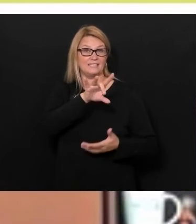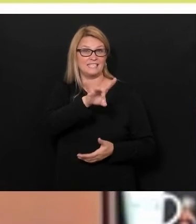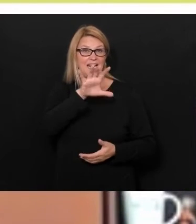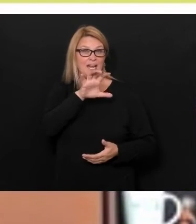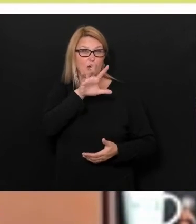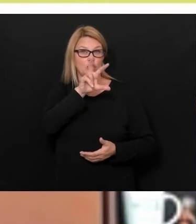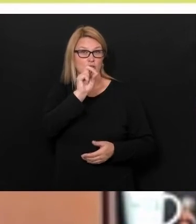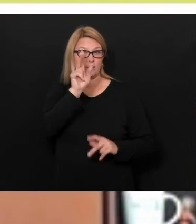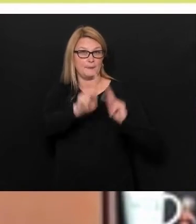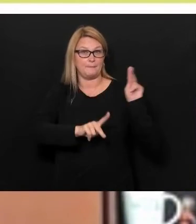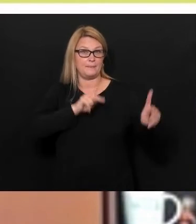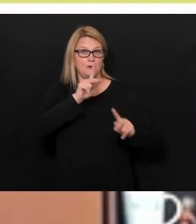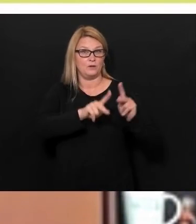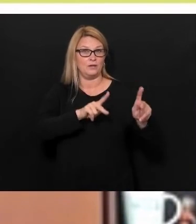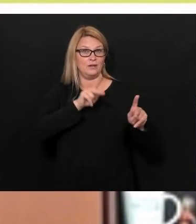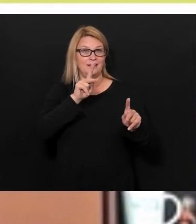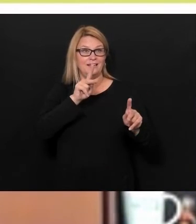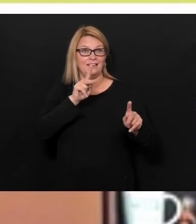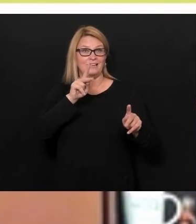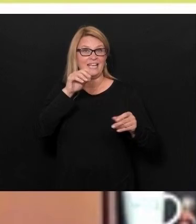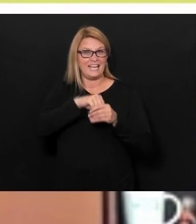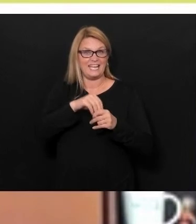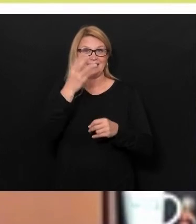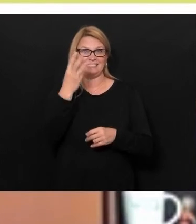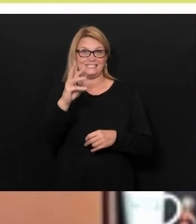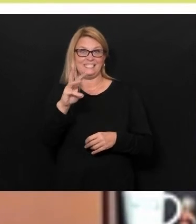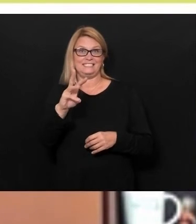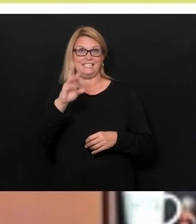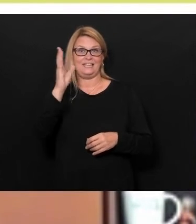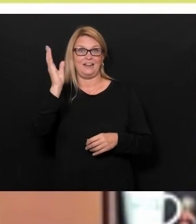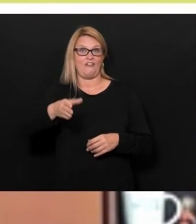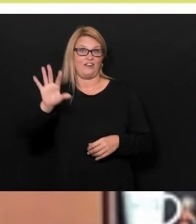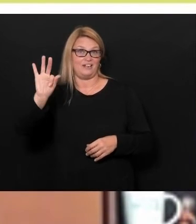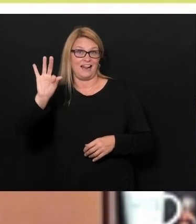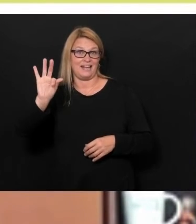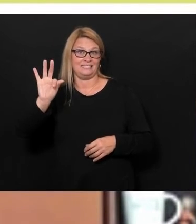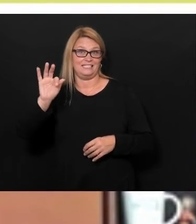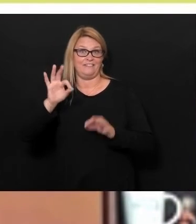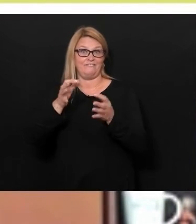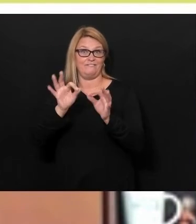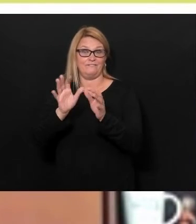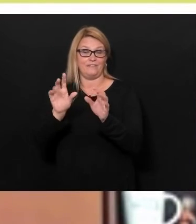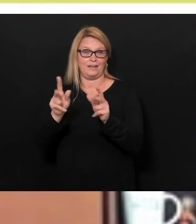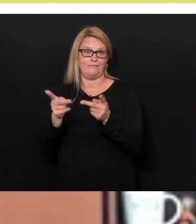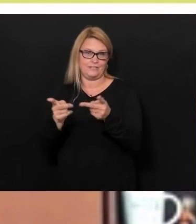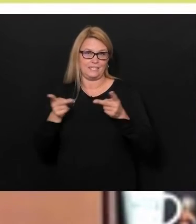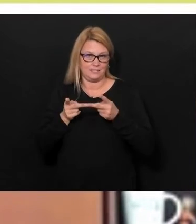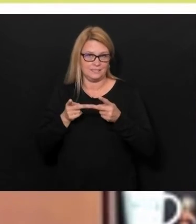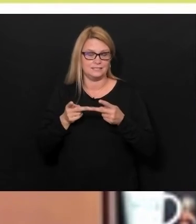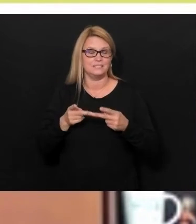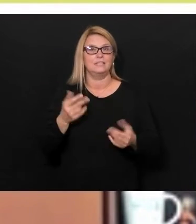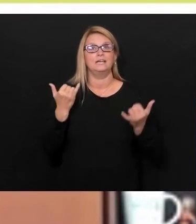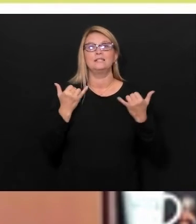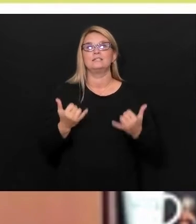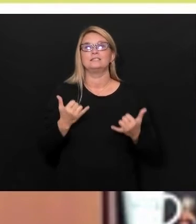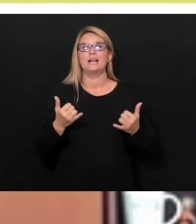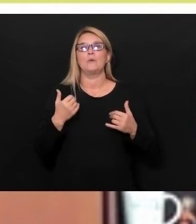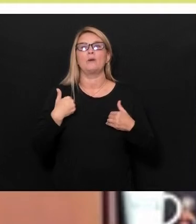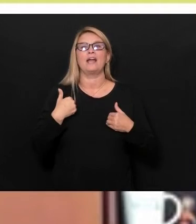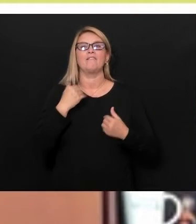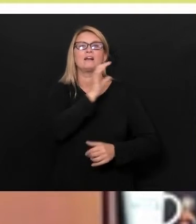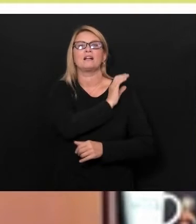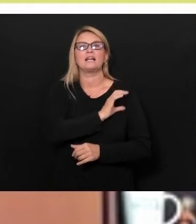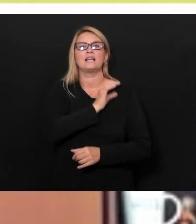1,830 people in 16 of our 19 AM/FM facilities. Today we are having clinics